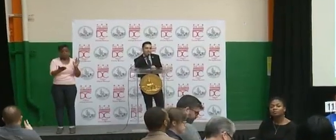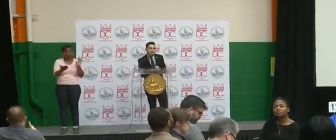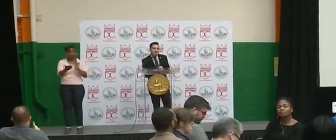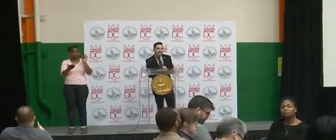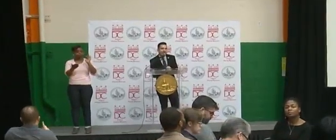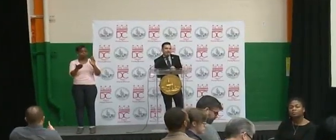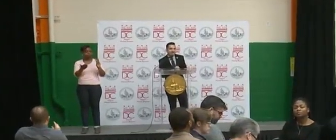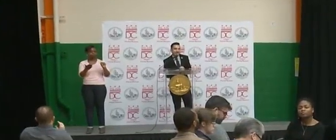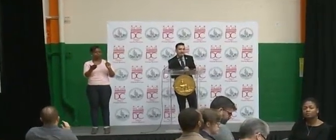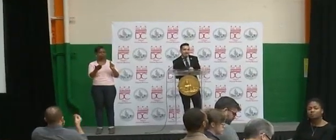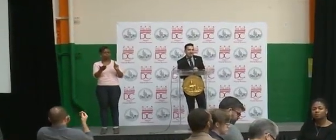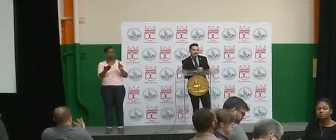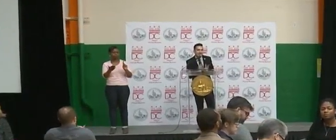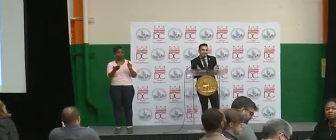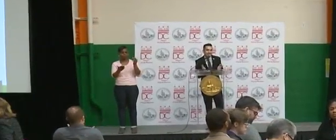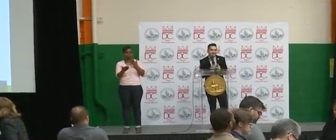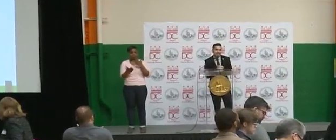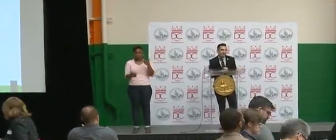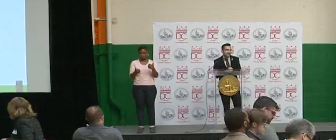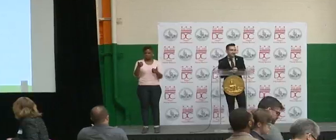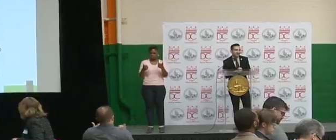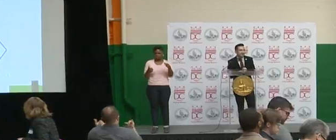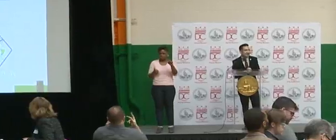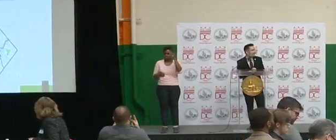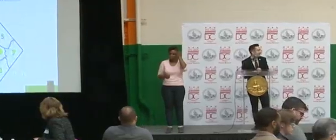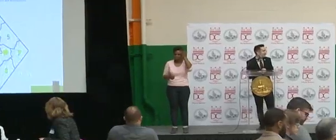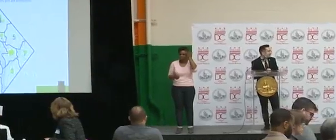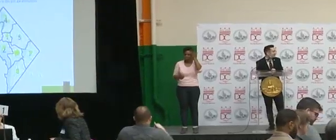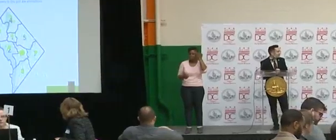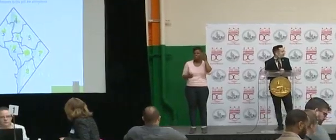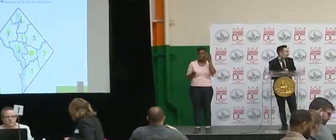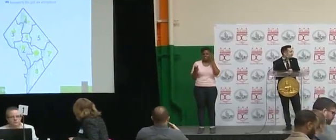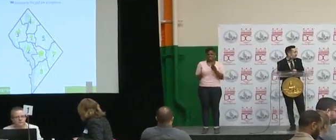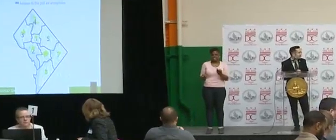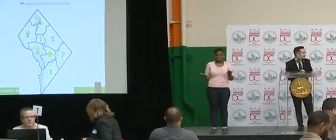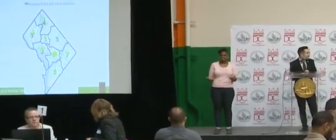ward you are visiting us here at Arthur Capper from.